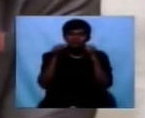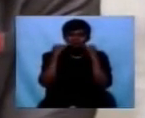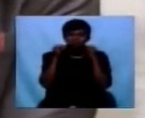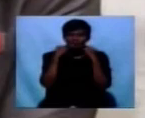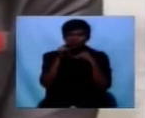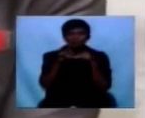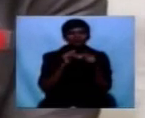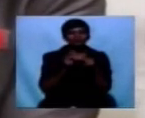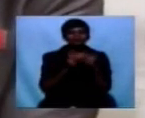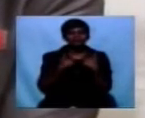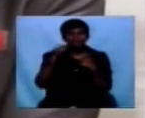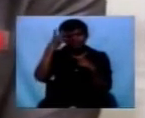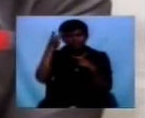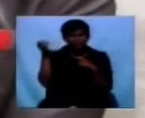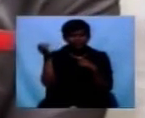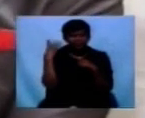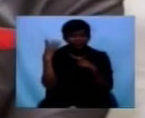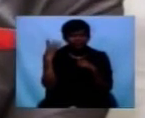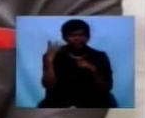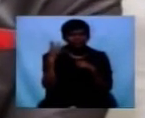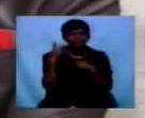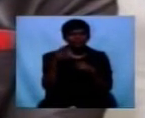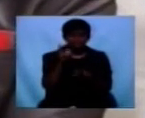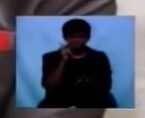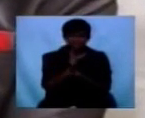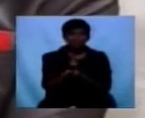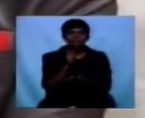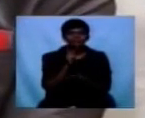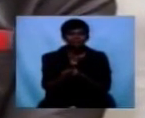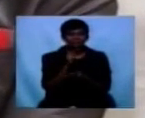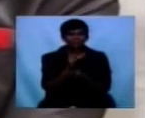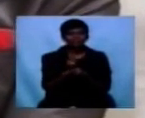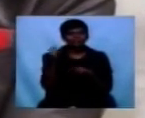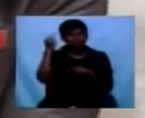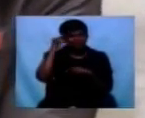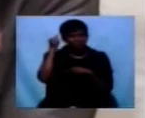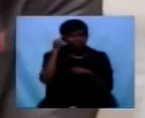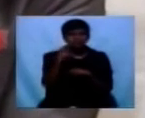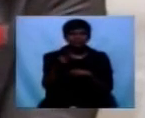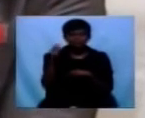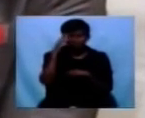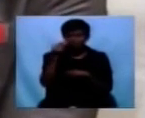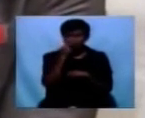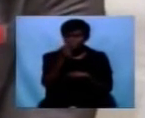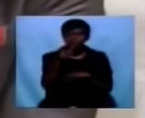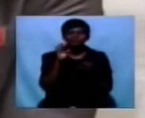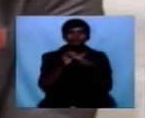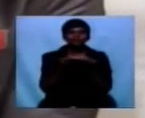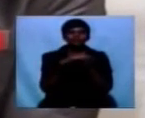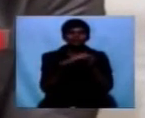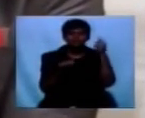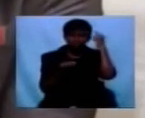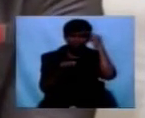have neglected the component of maintenance of state properties. That's why you've seen a number of